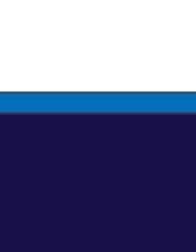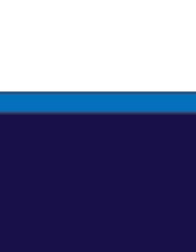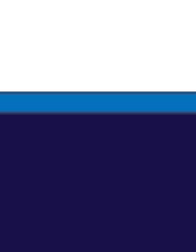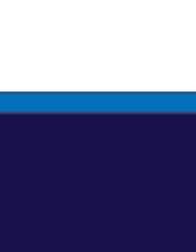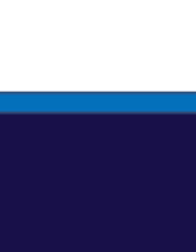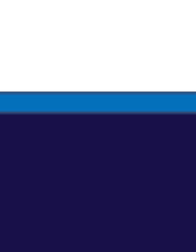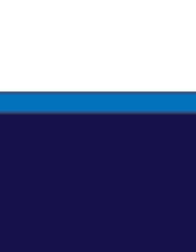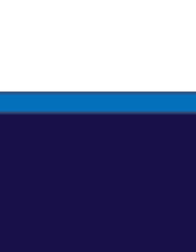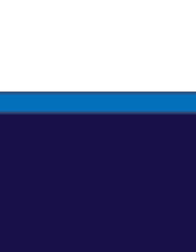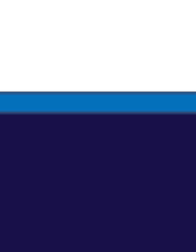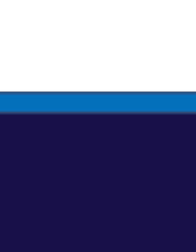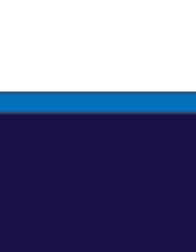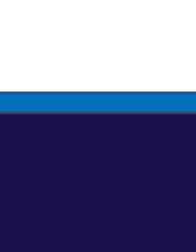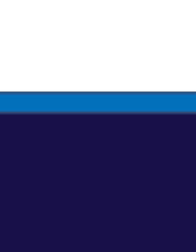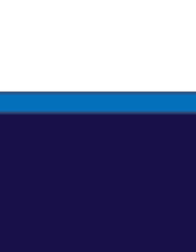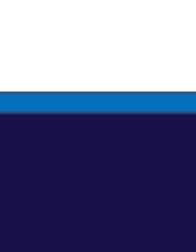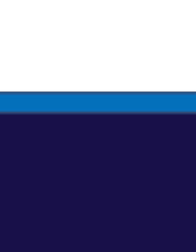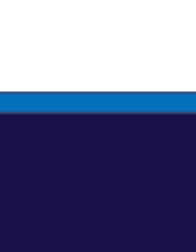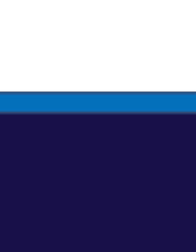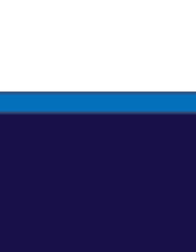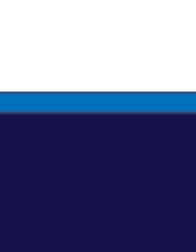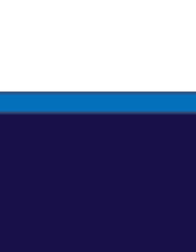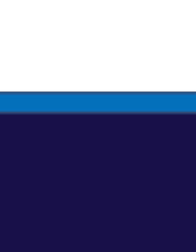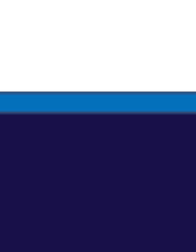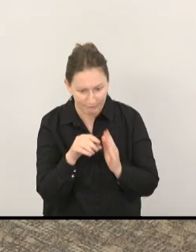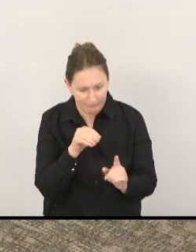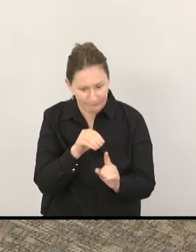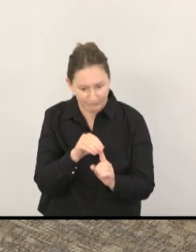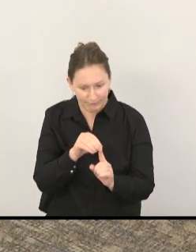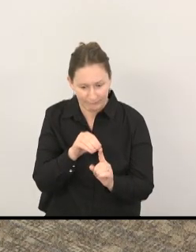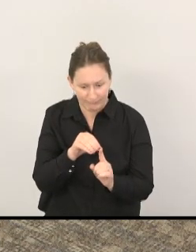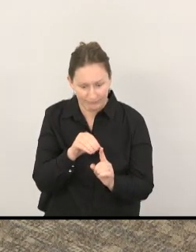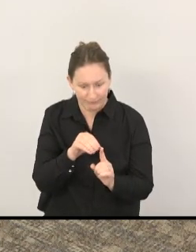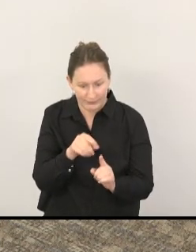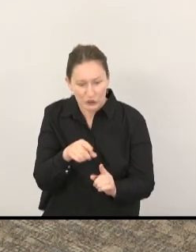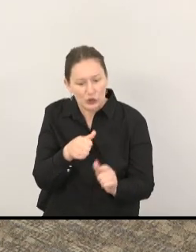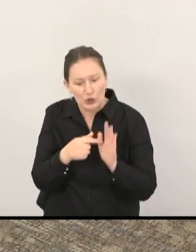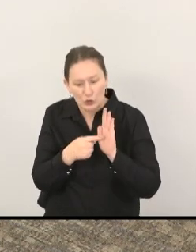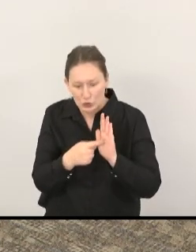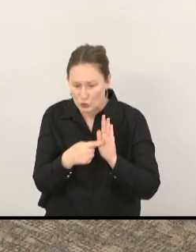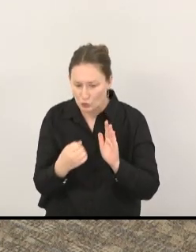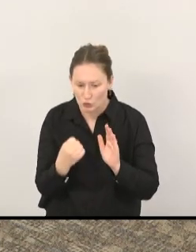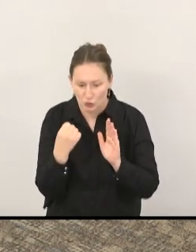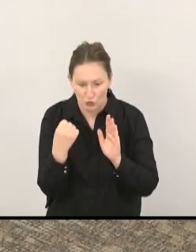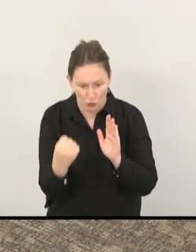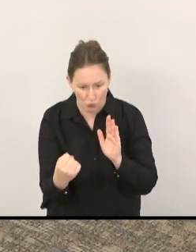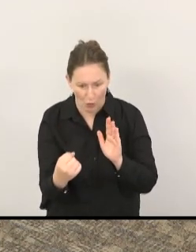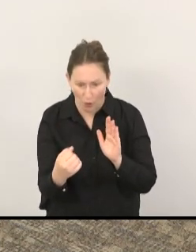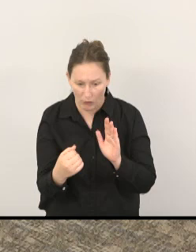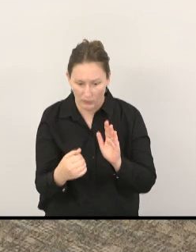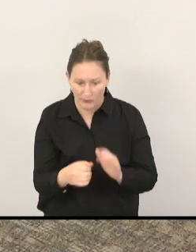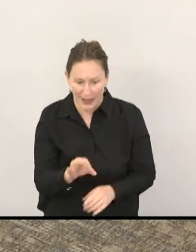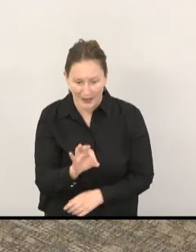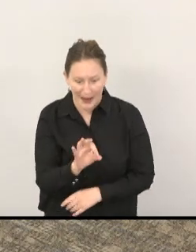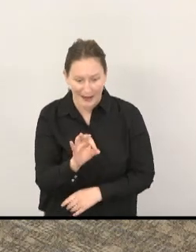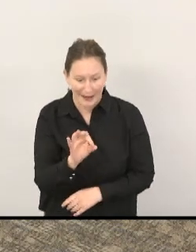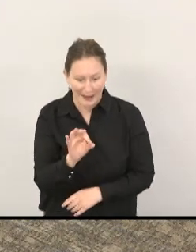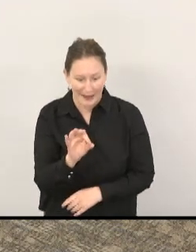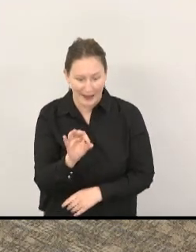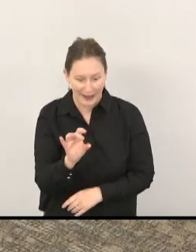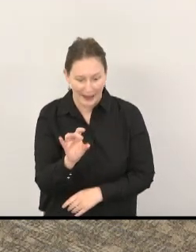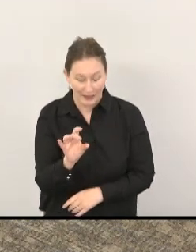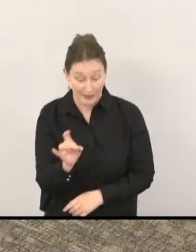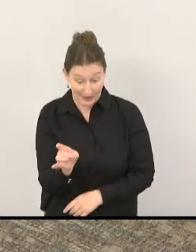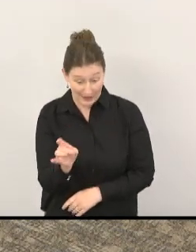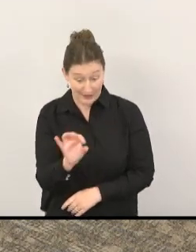report on 2024 delinquent tax collections. The district collected 98.32 percent of its taxes in the